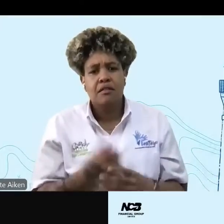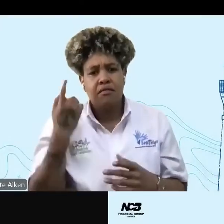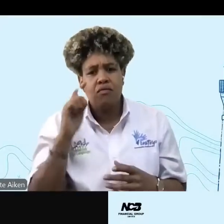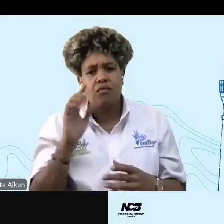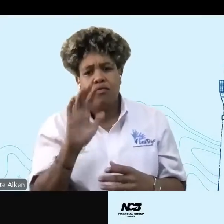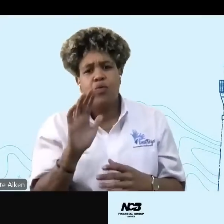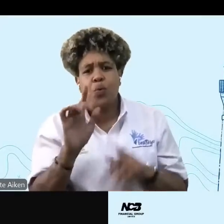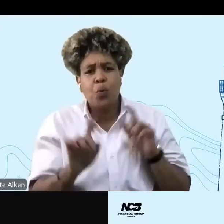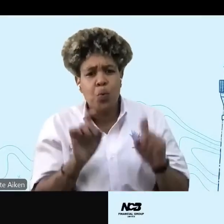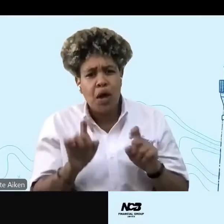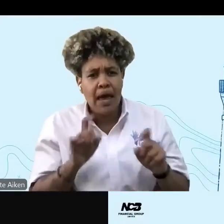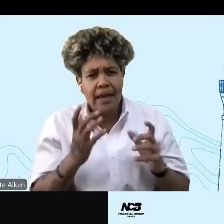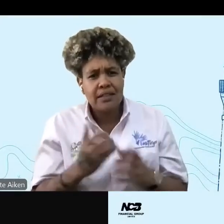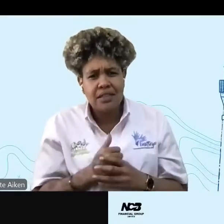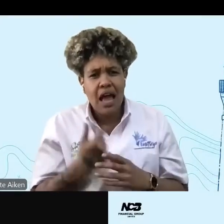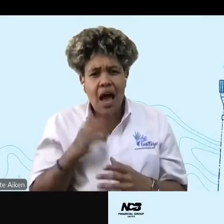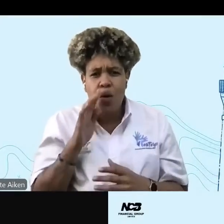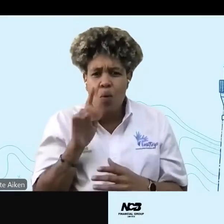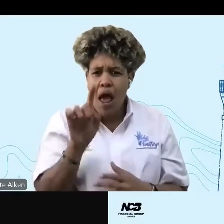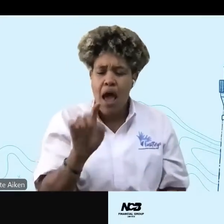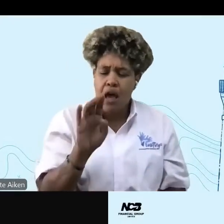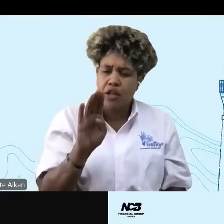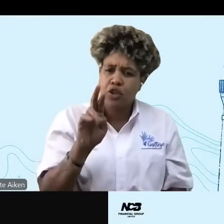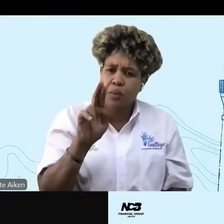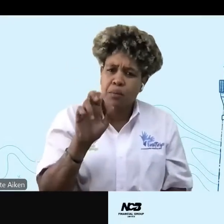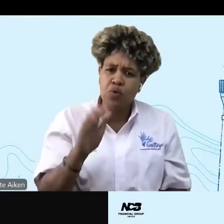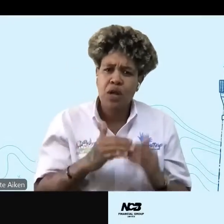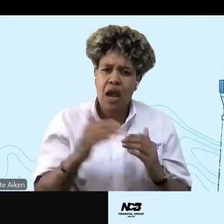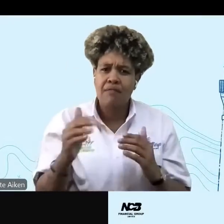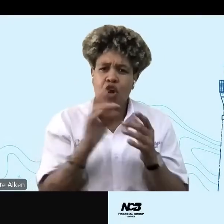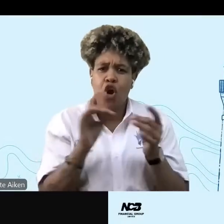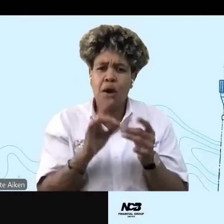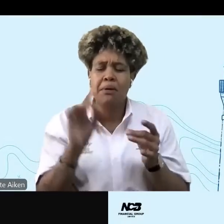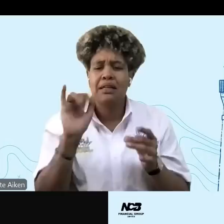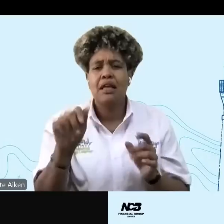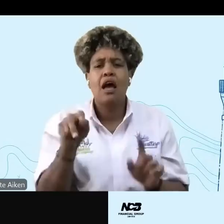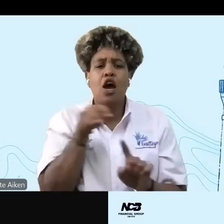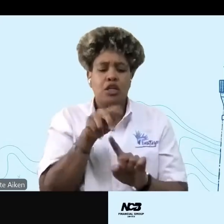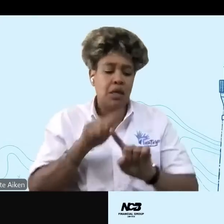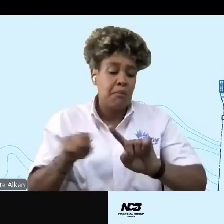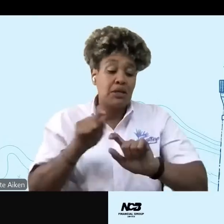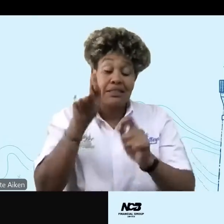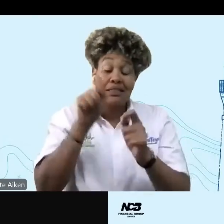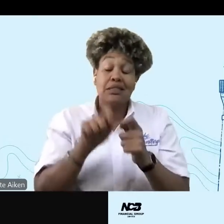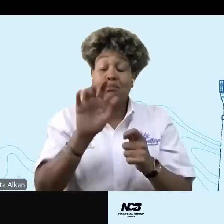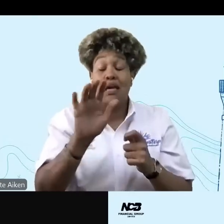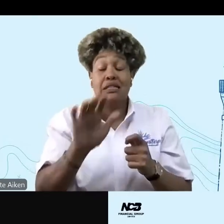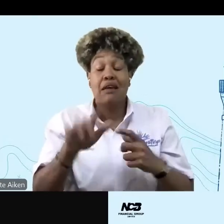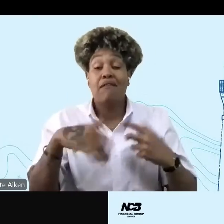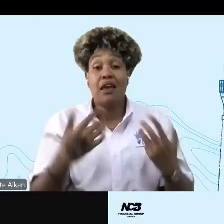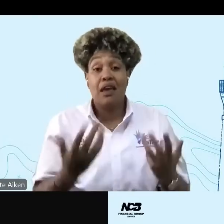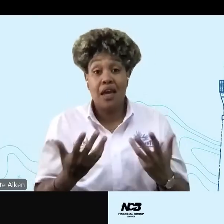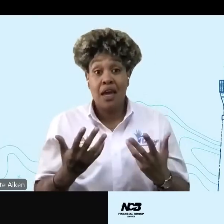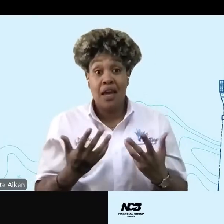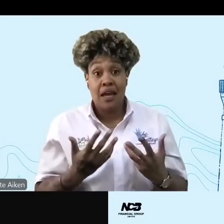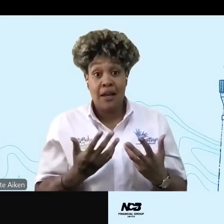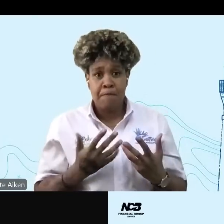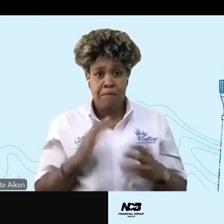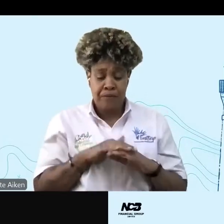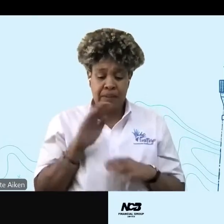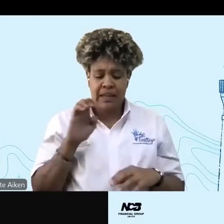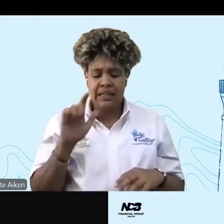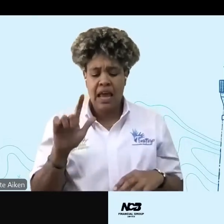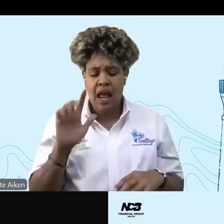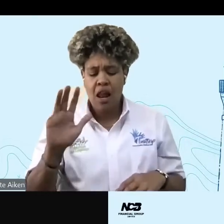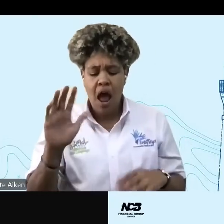the question. I'll ask Bruce afterwards to comment on that context, but the specific, on the ECL